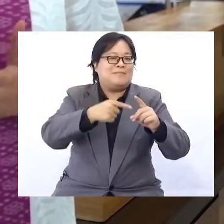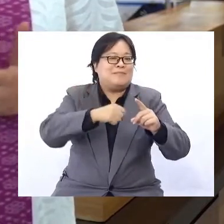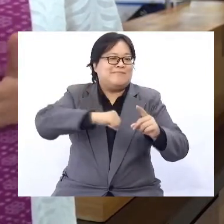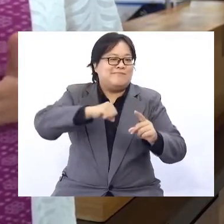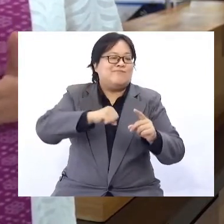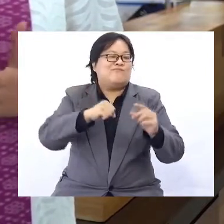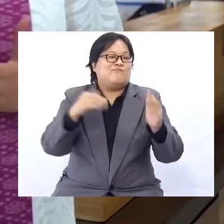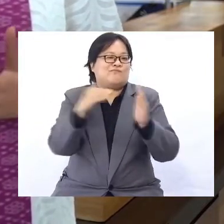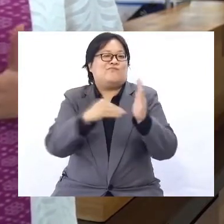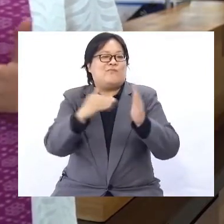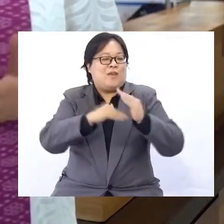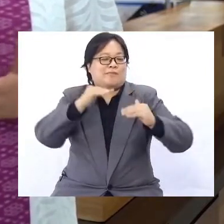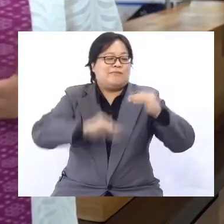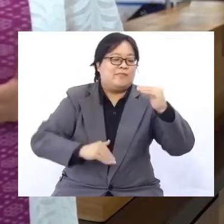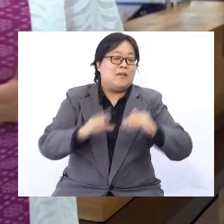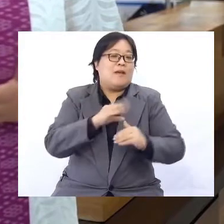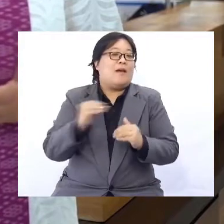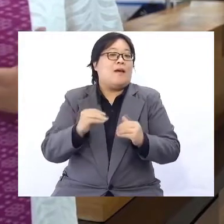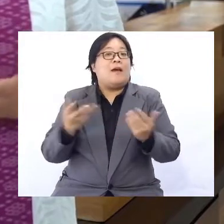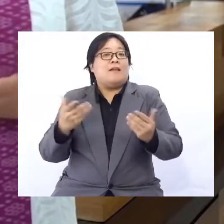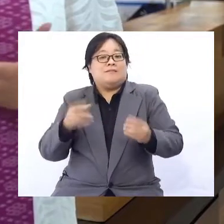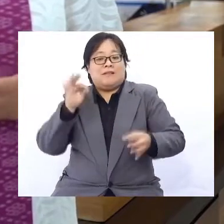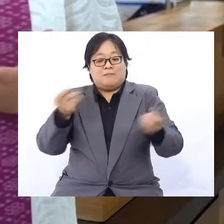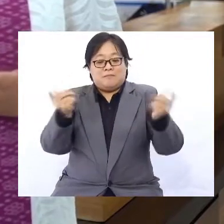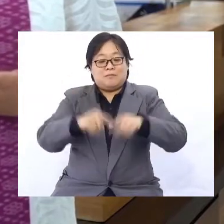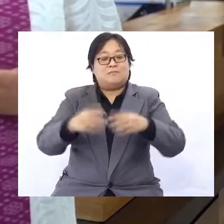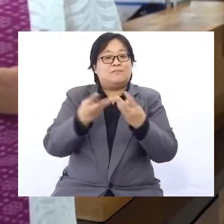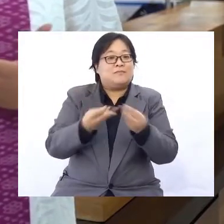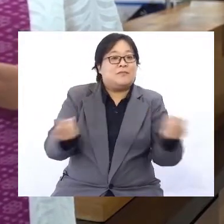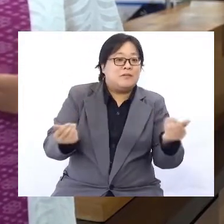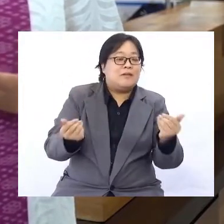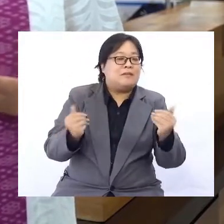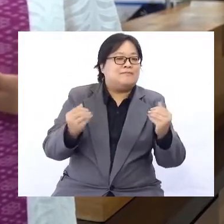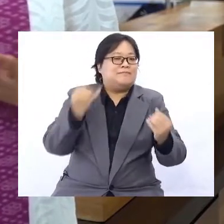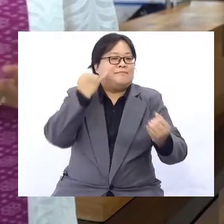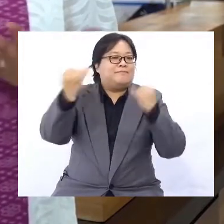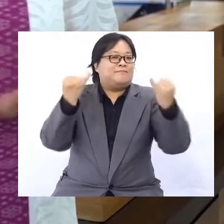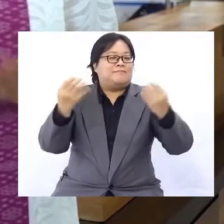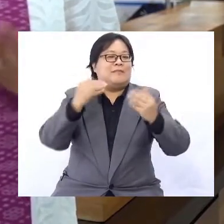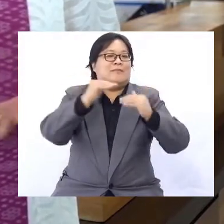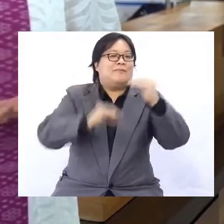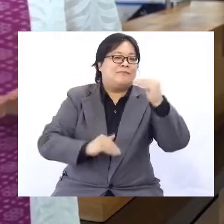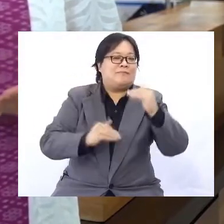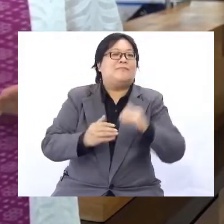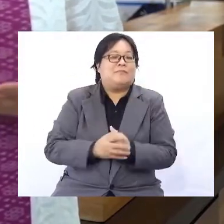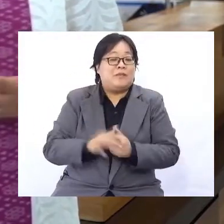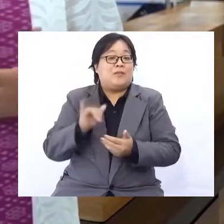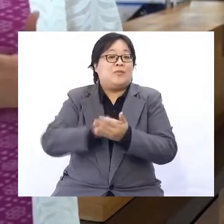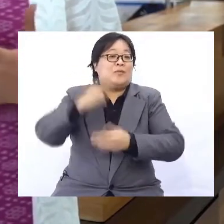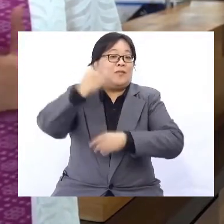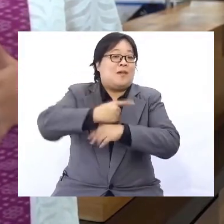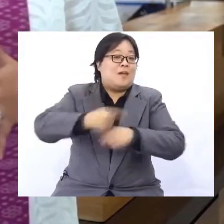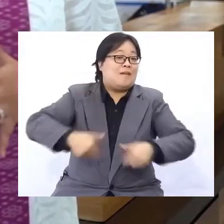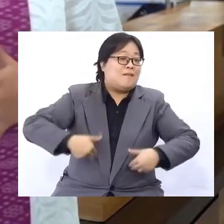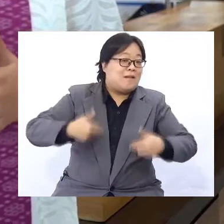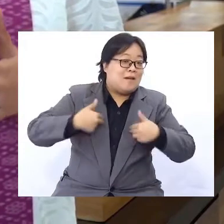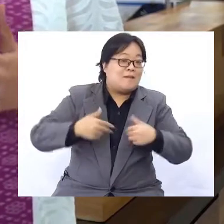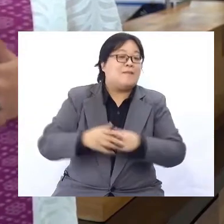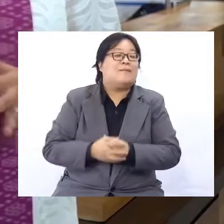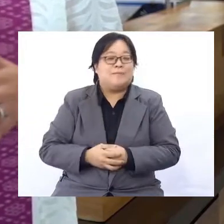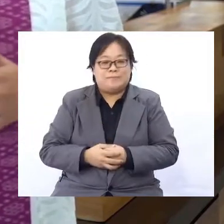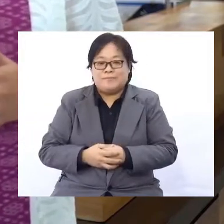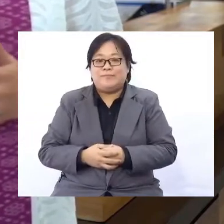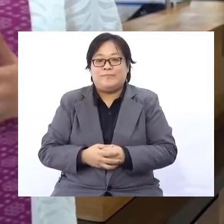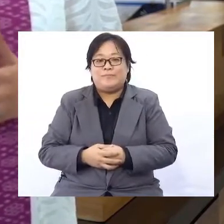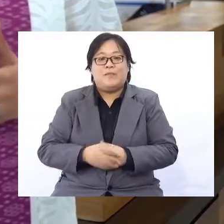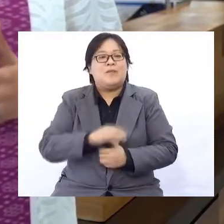wealth and address the inequalities people are experiencing on an everyday basis. Commendably,